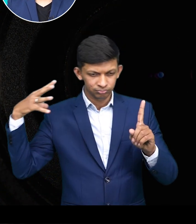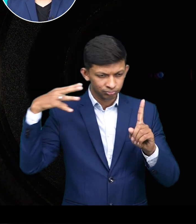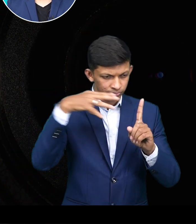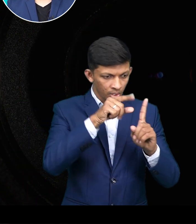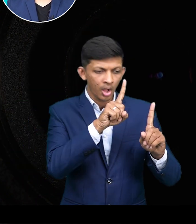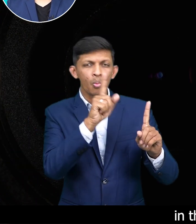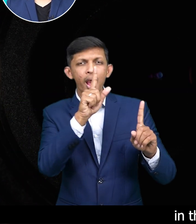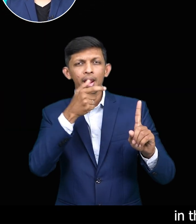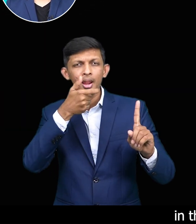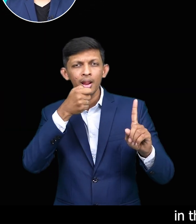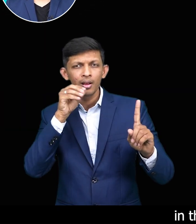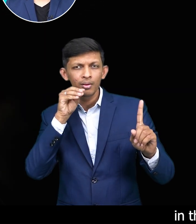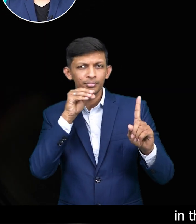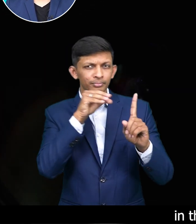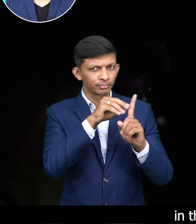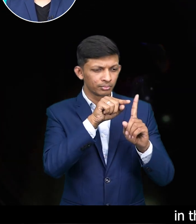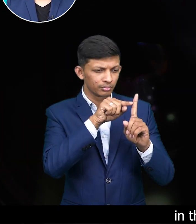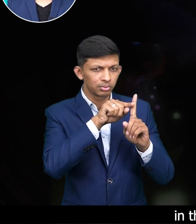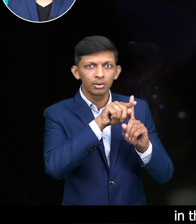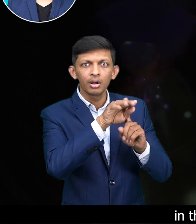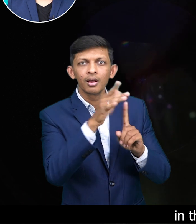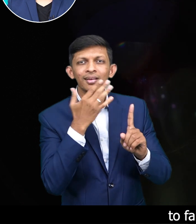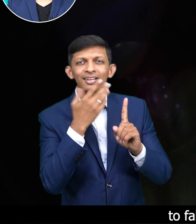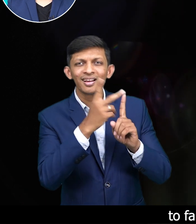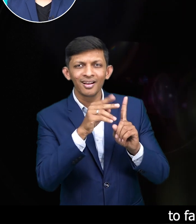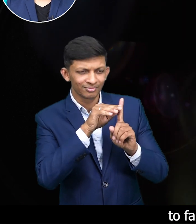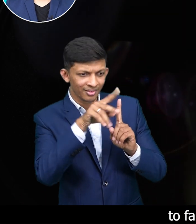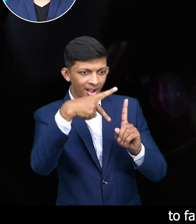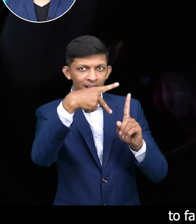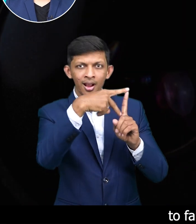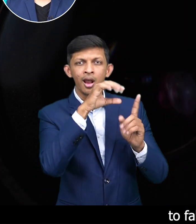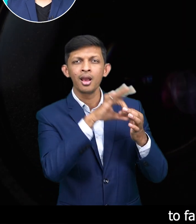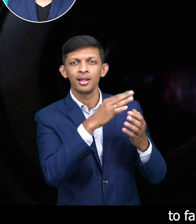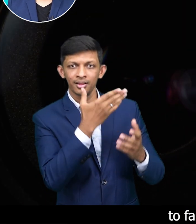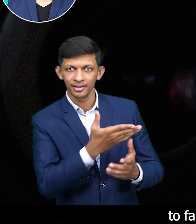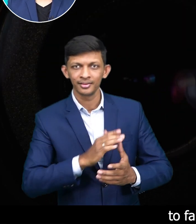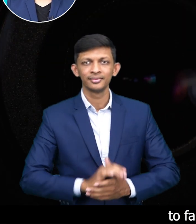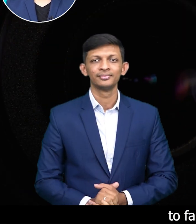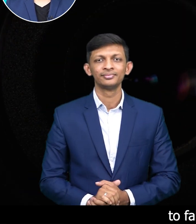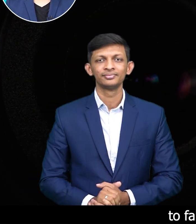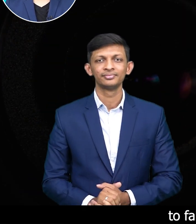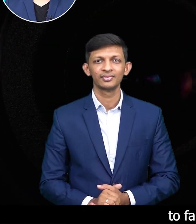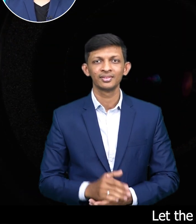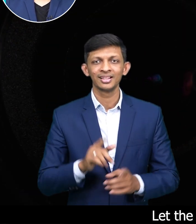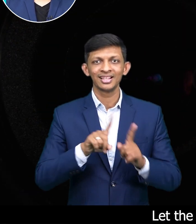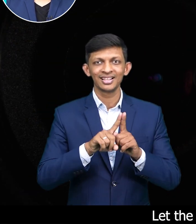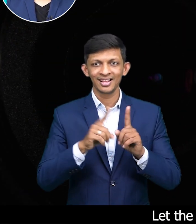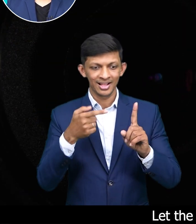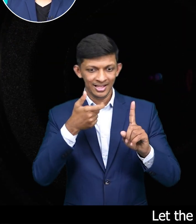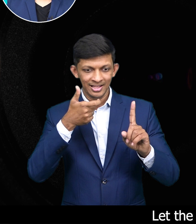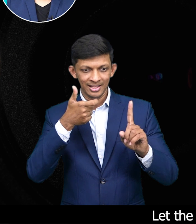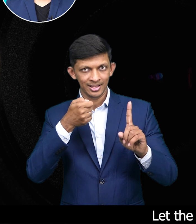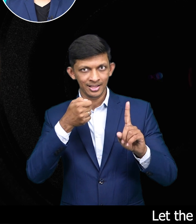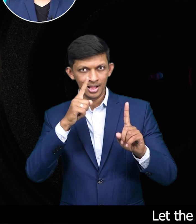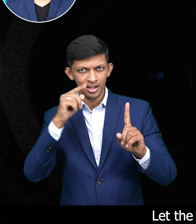a small hole in the window of a dark room to fall on one face of the prism. Let the